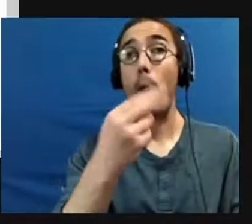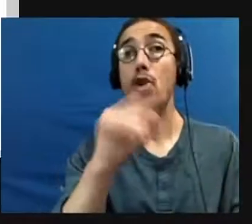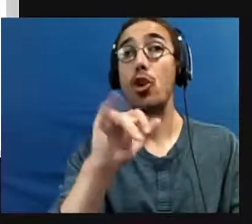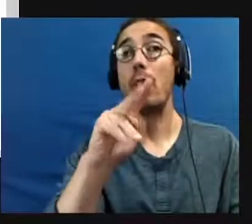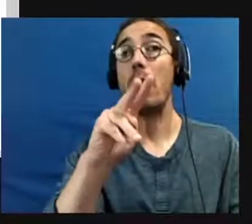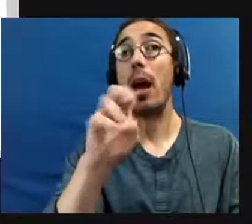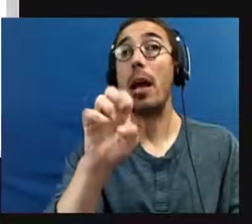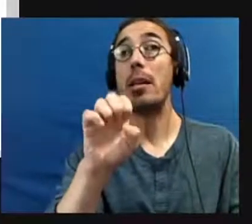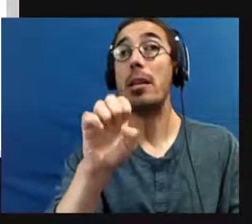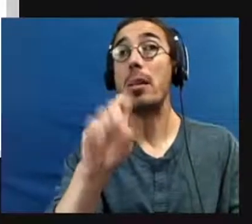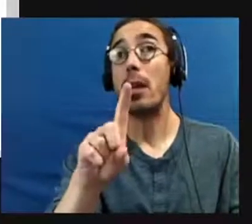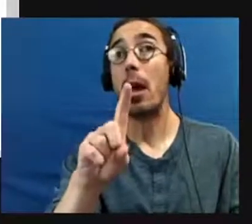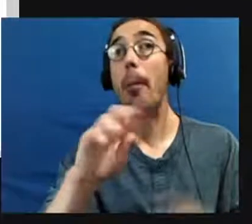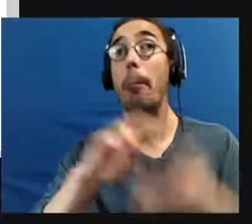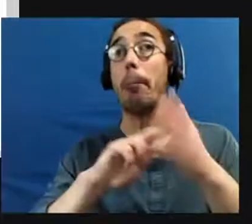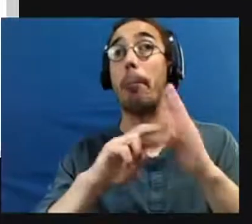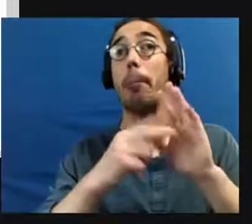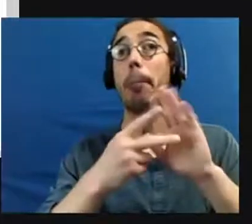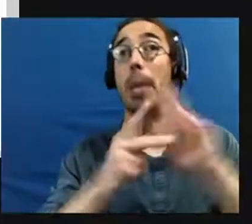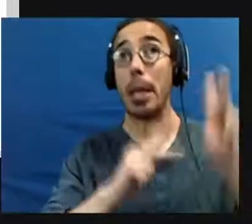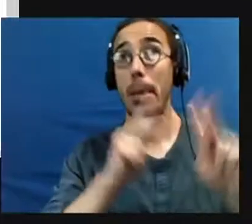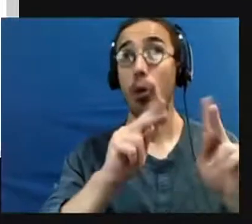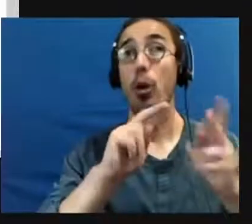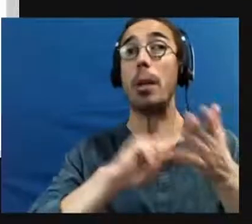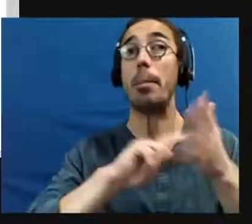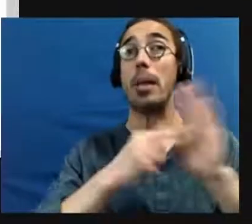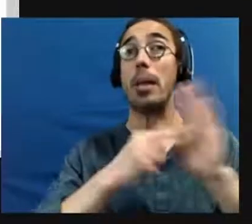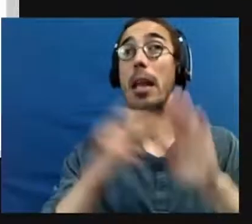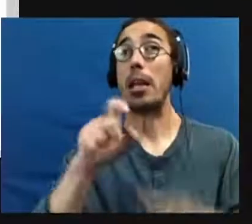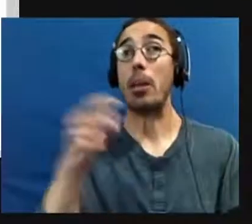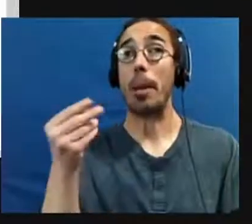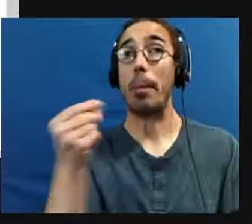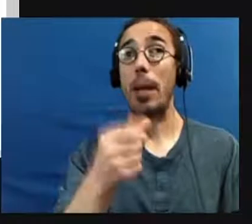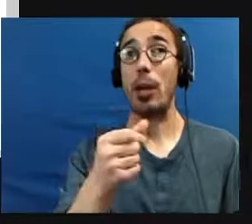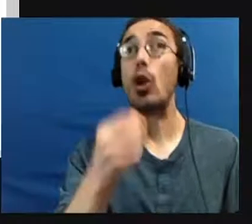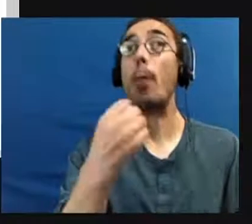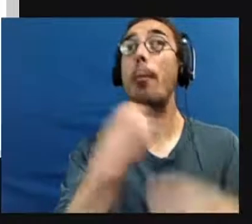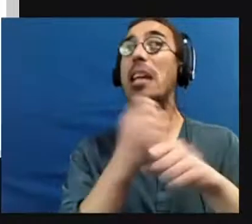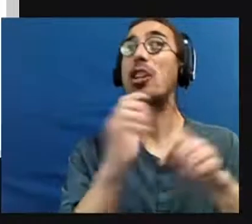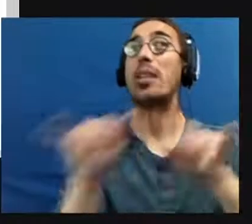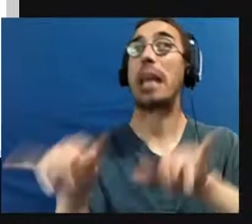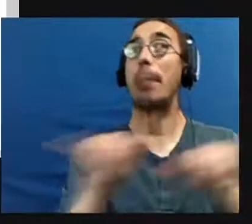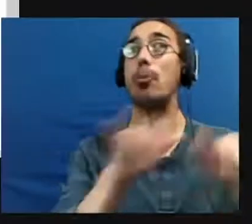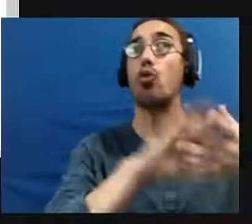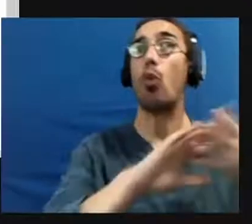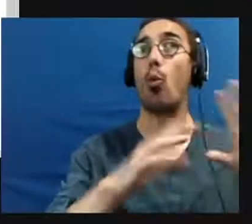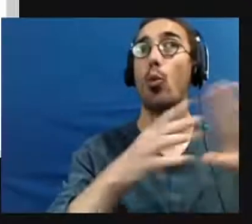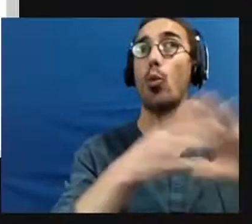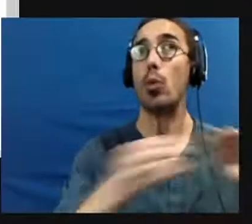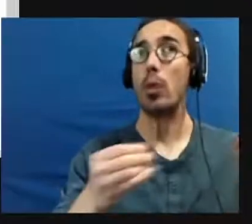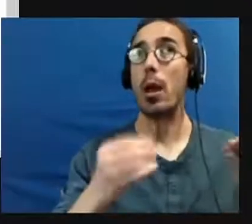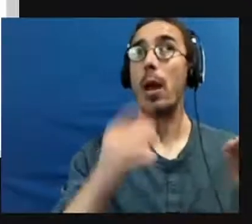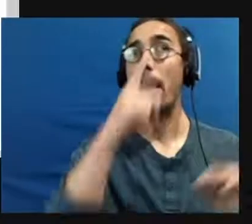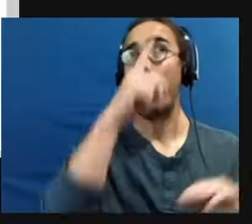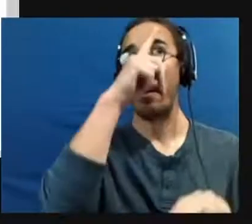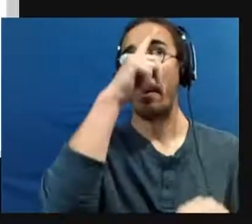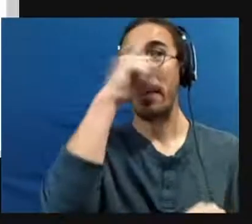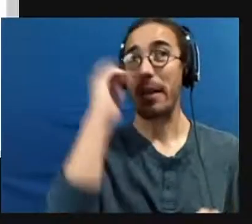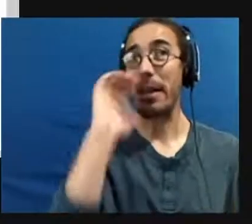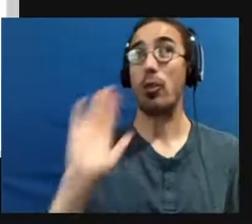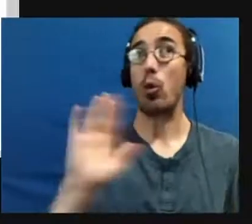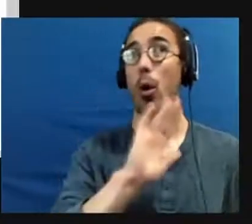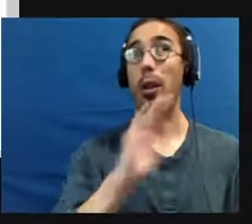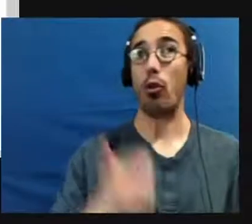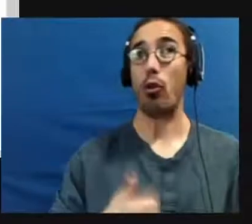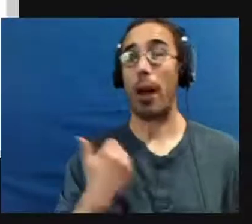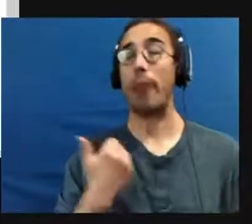marginalized people in question need to be paid to make those same stories. And it's just because those are our lives. Like if everybody else gets